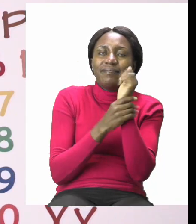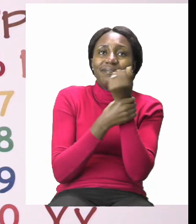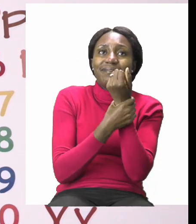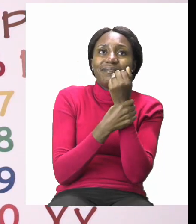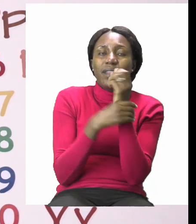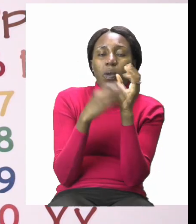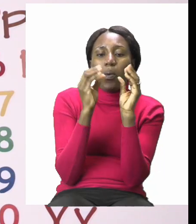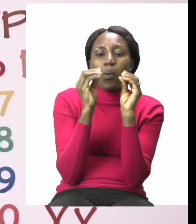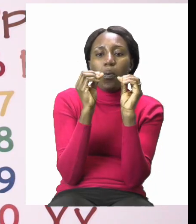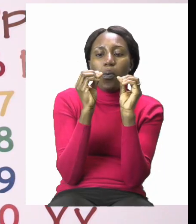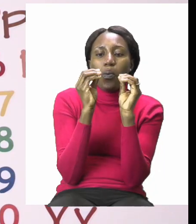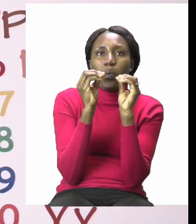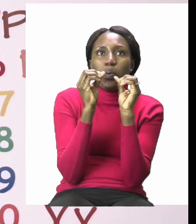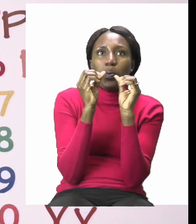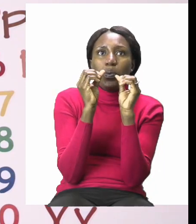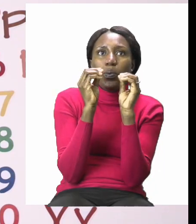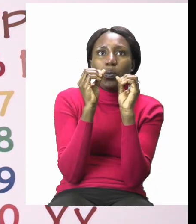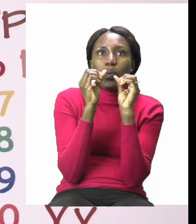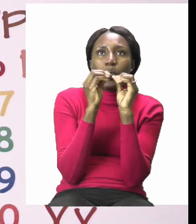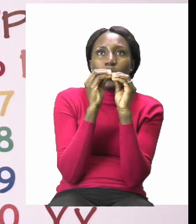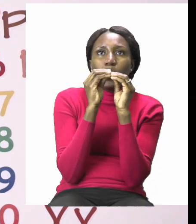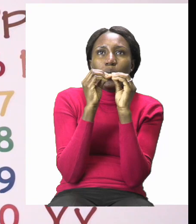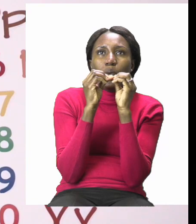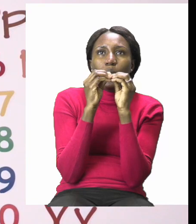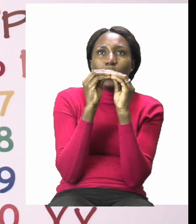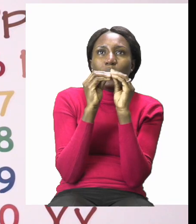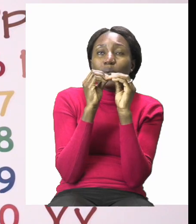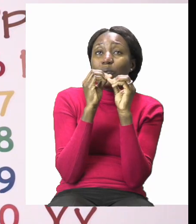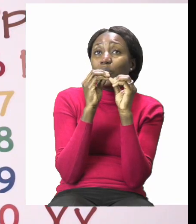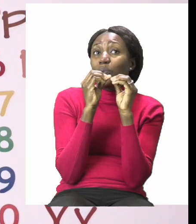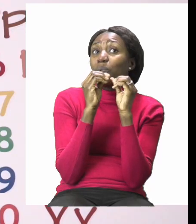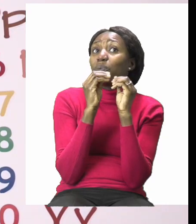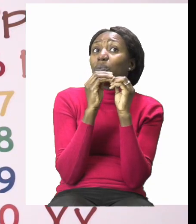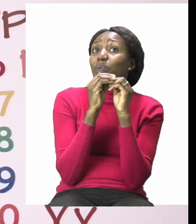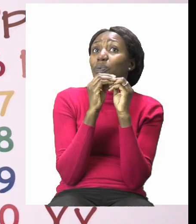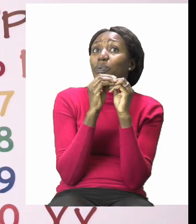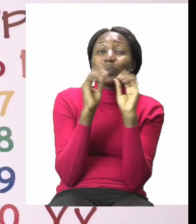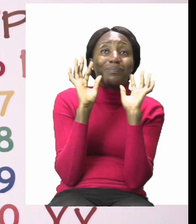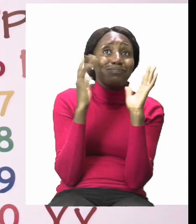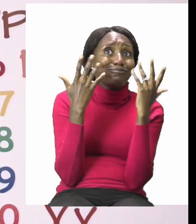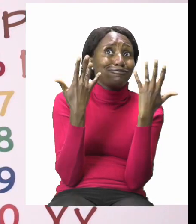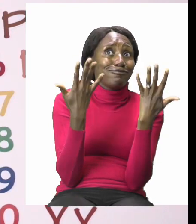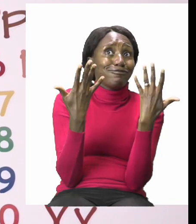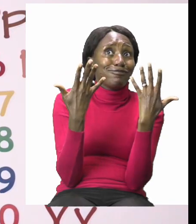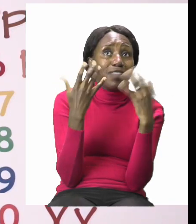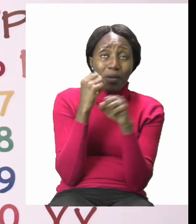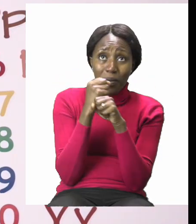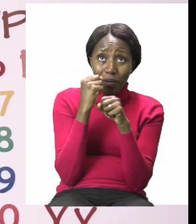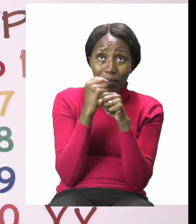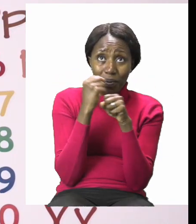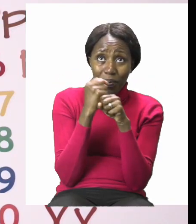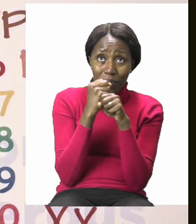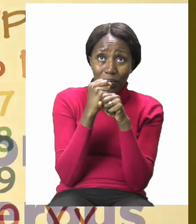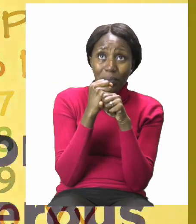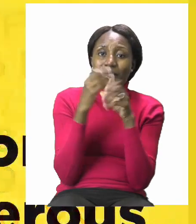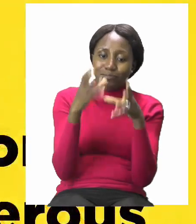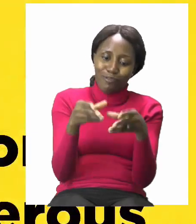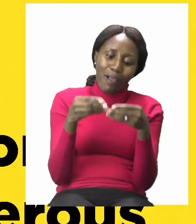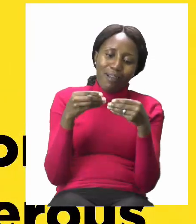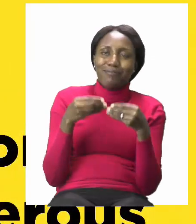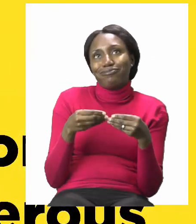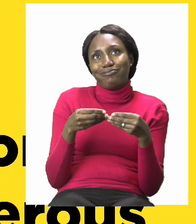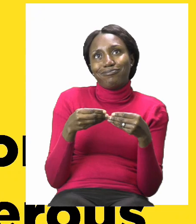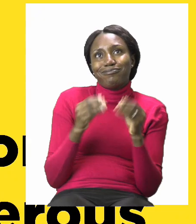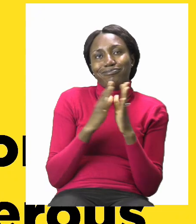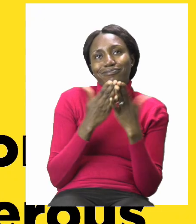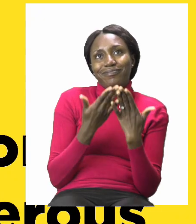then last, our fingertips. Make sure your hands are dry before you touch anything else.